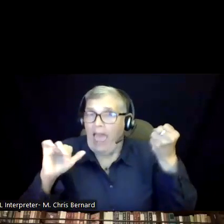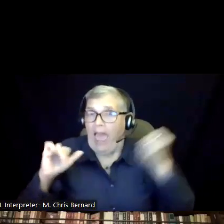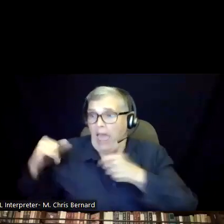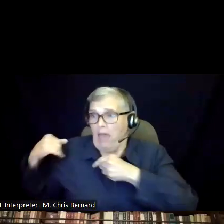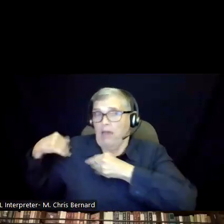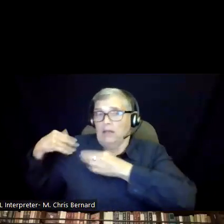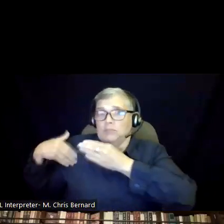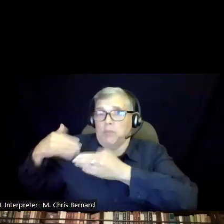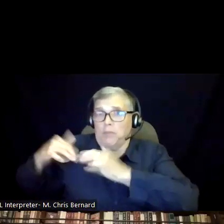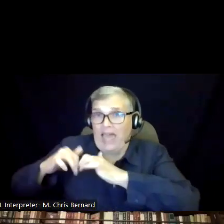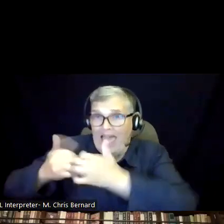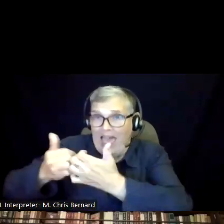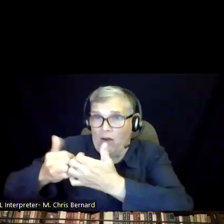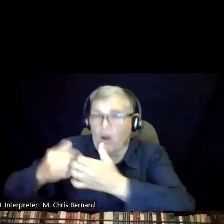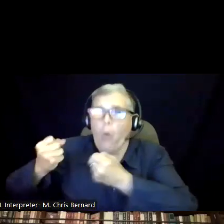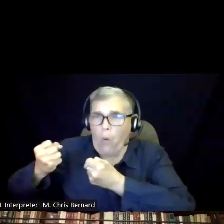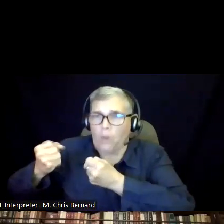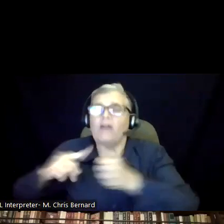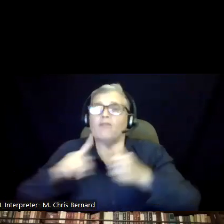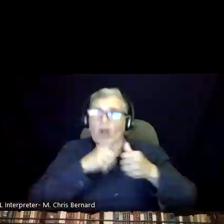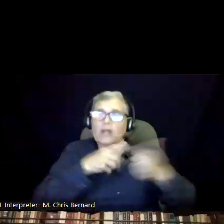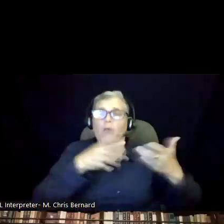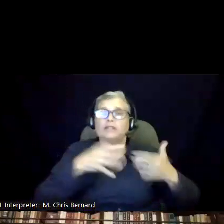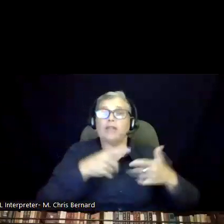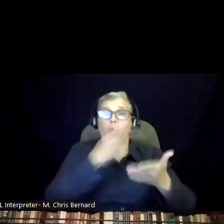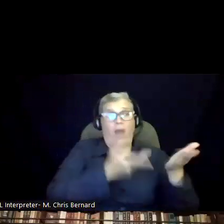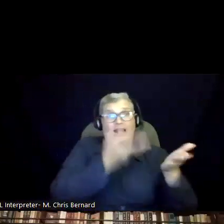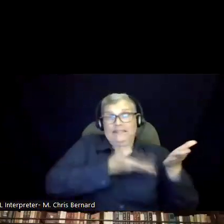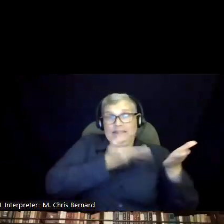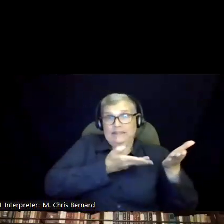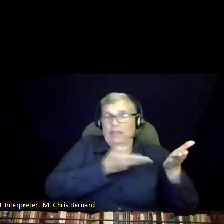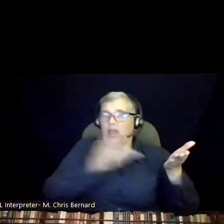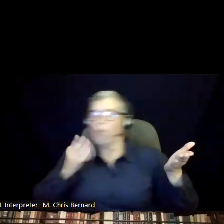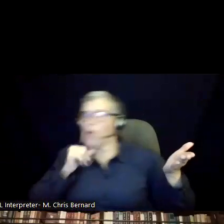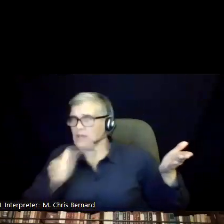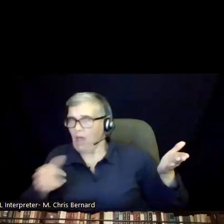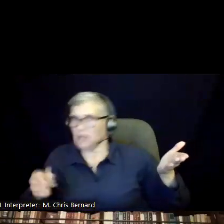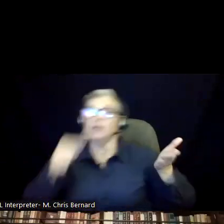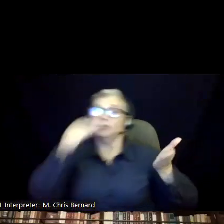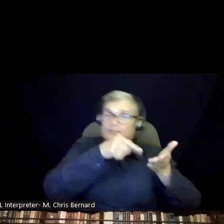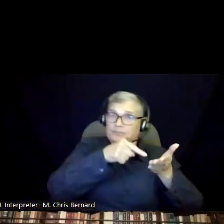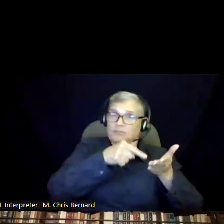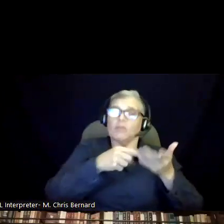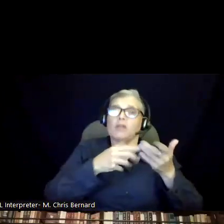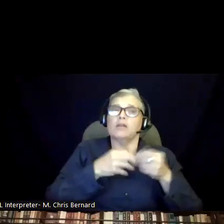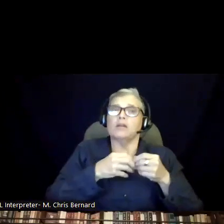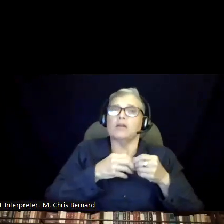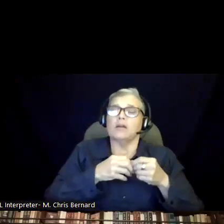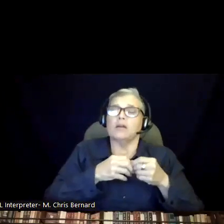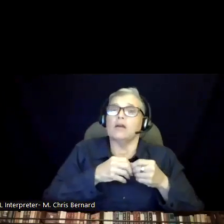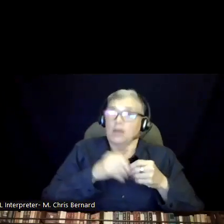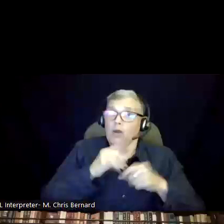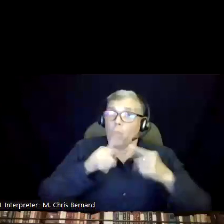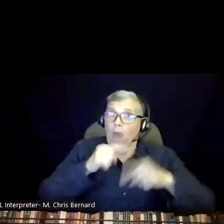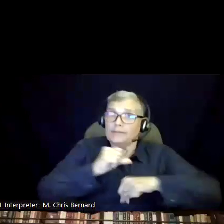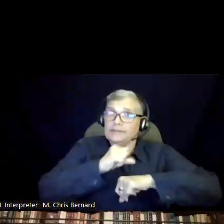for what it is and what it is not. The first and most important thing is that the North American model of wildlife conservation, as it was